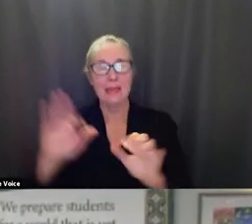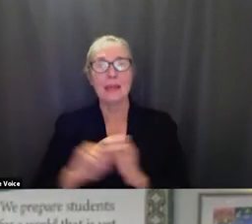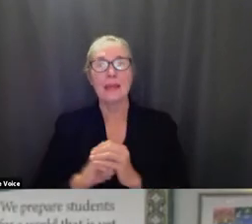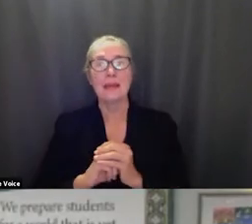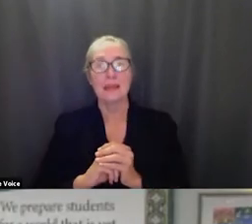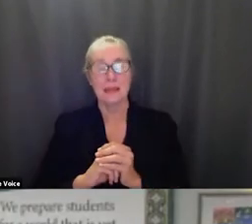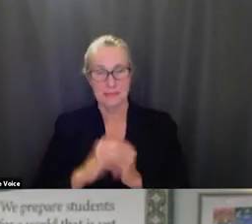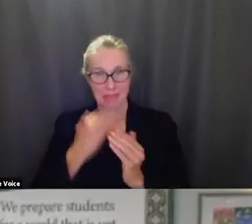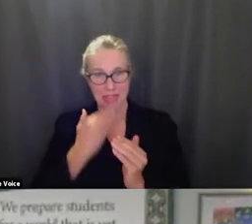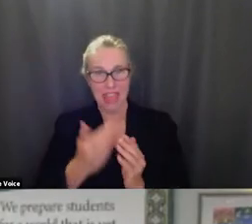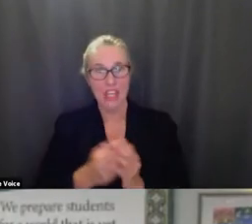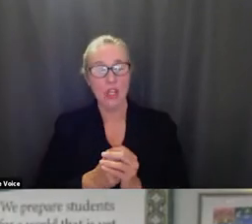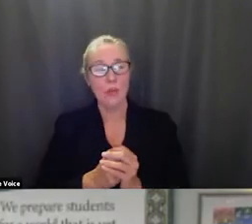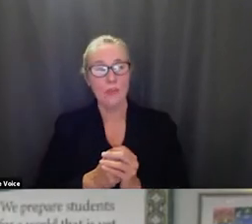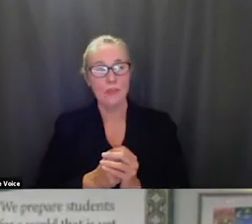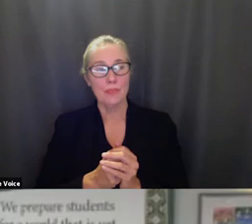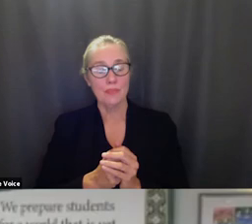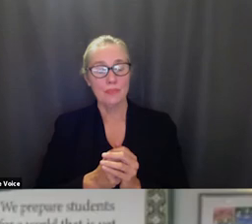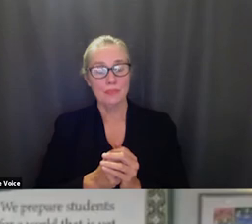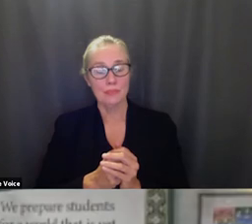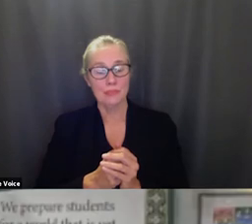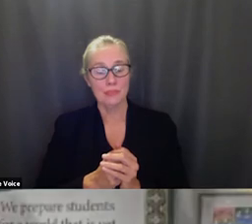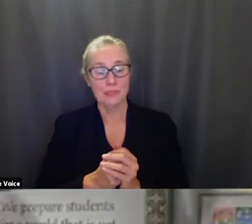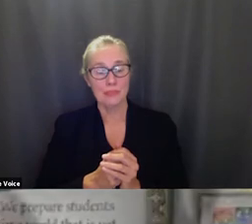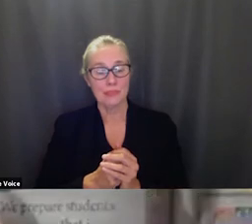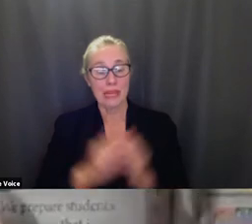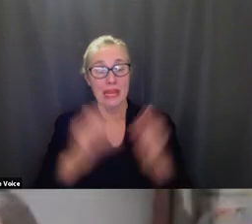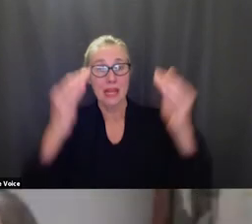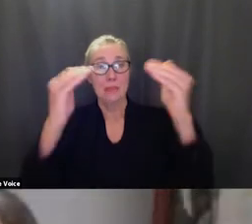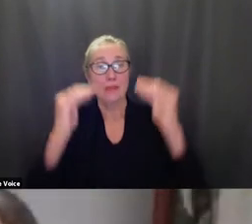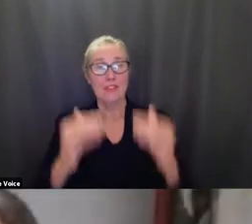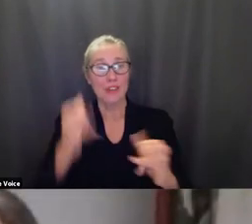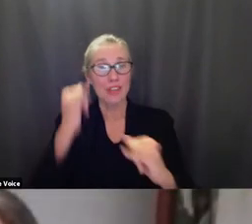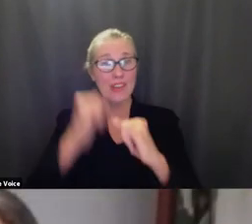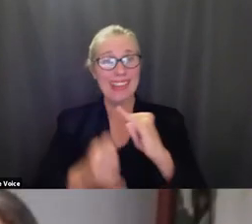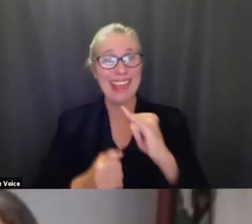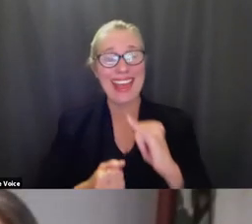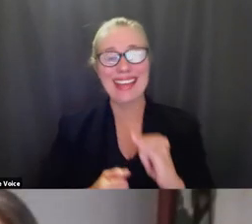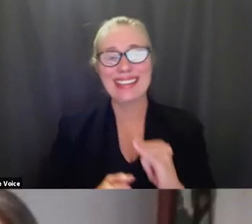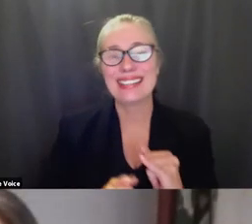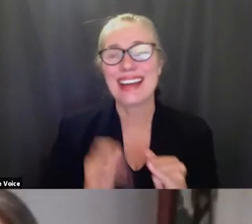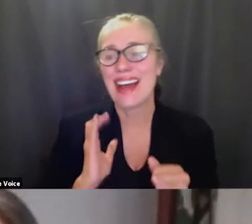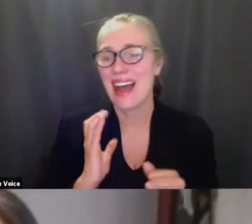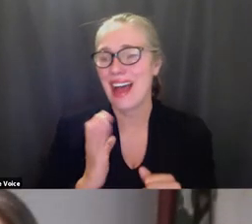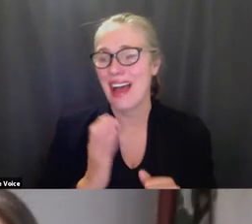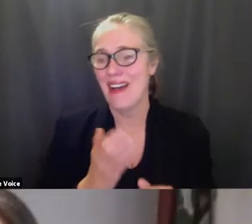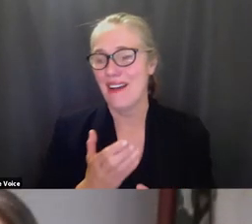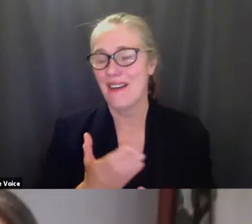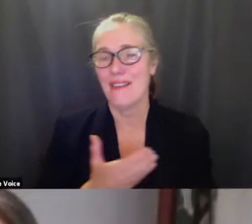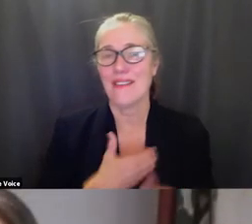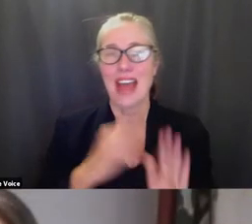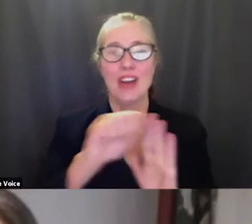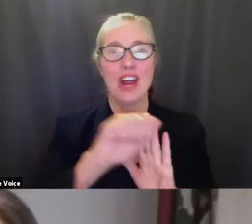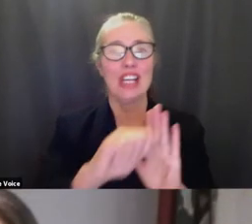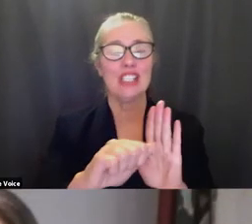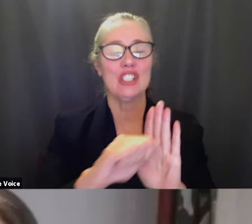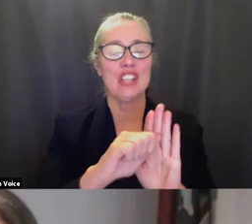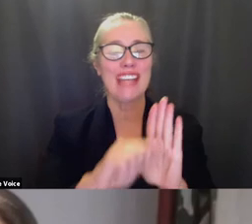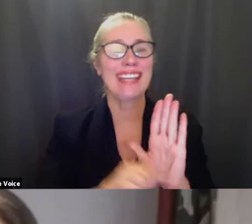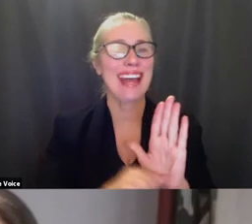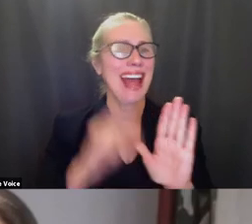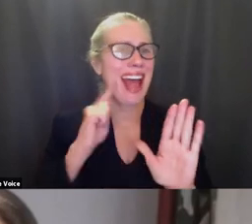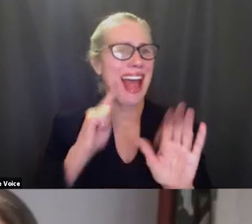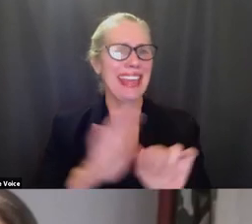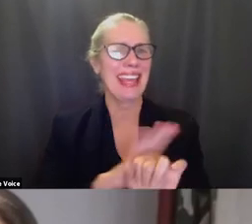aye thank you now moving forward to the end of our agenda items i think we've covered